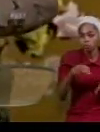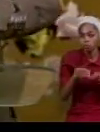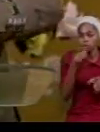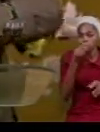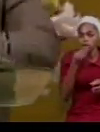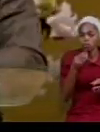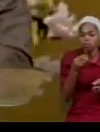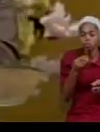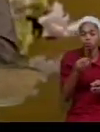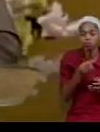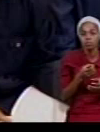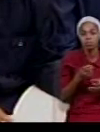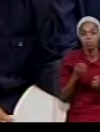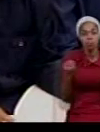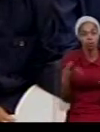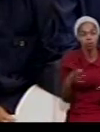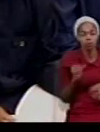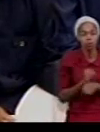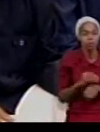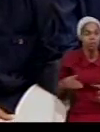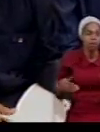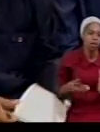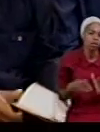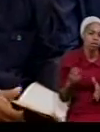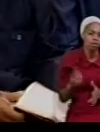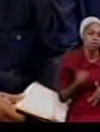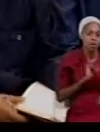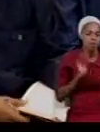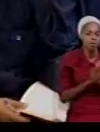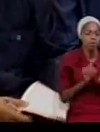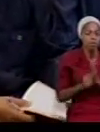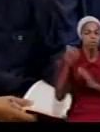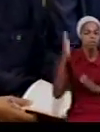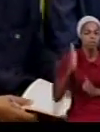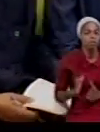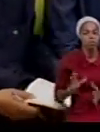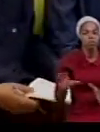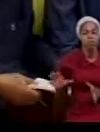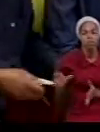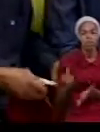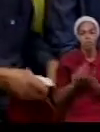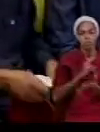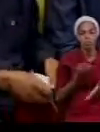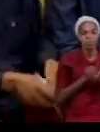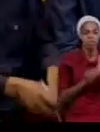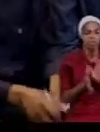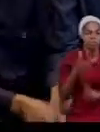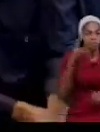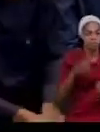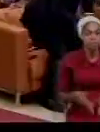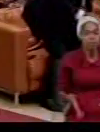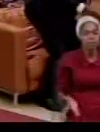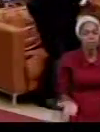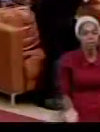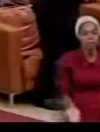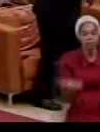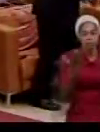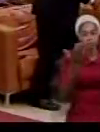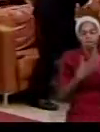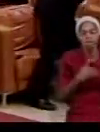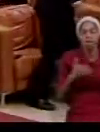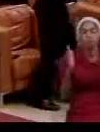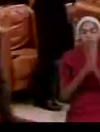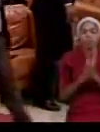help us in Jesus' name. Let's rise up as we thank the Lord for what we have had this morning. Let's